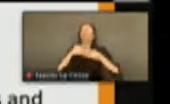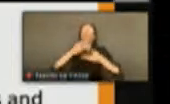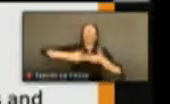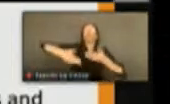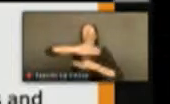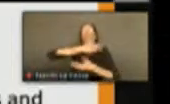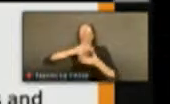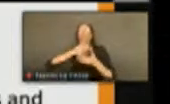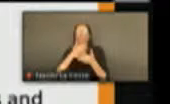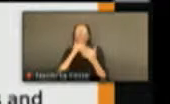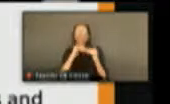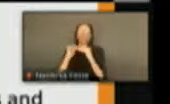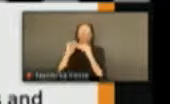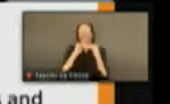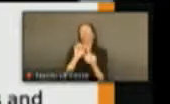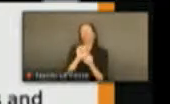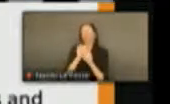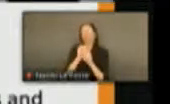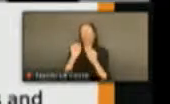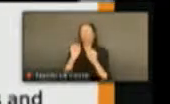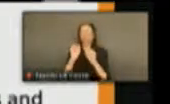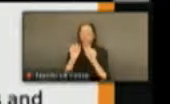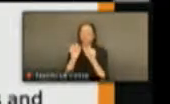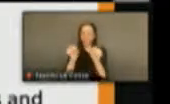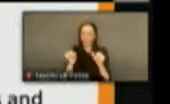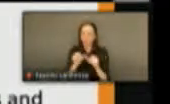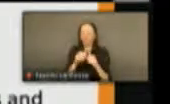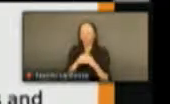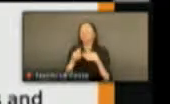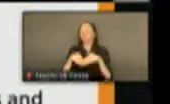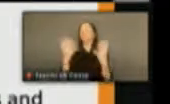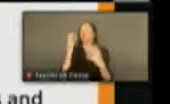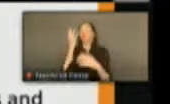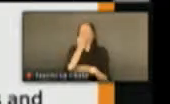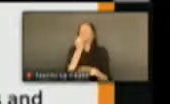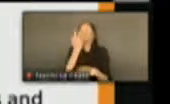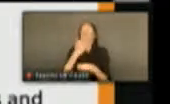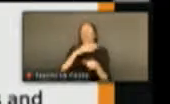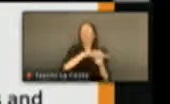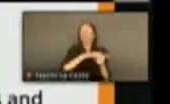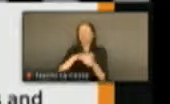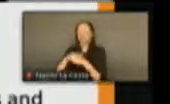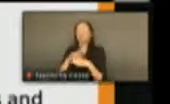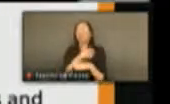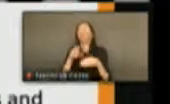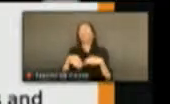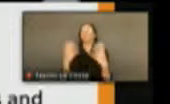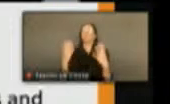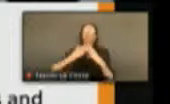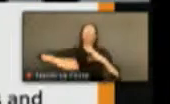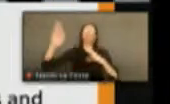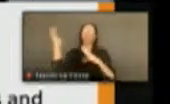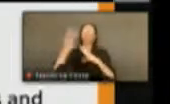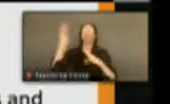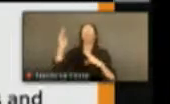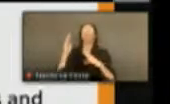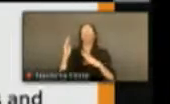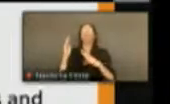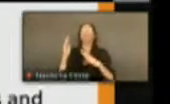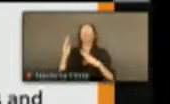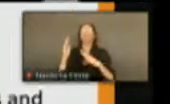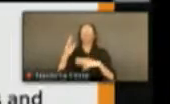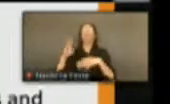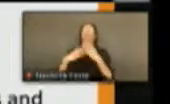and provide world-class airport and seaport facilities. Some of the departments that make up the